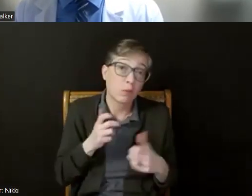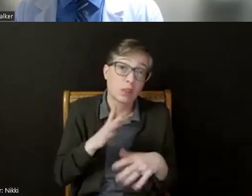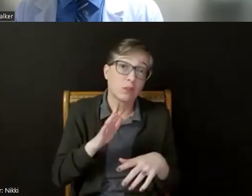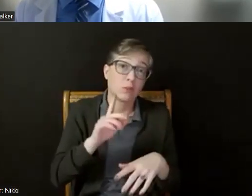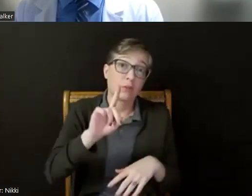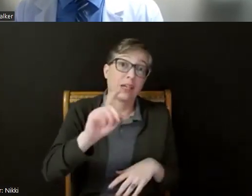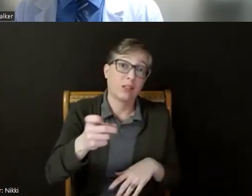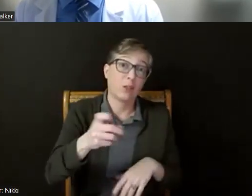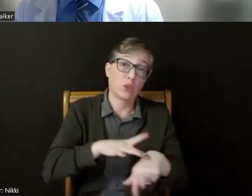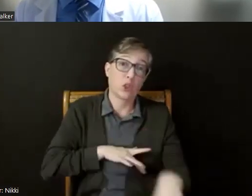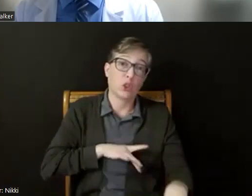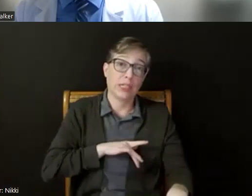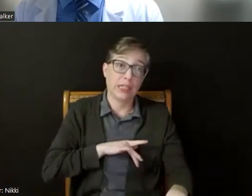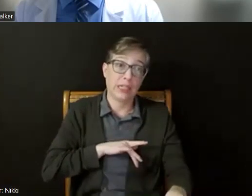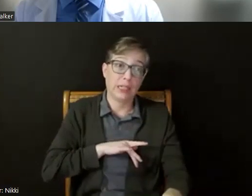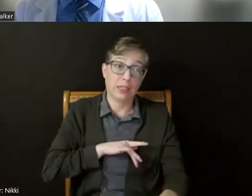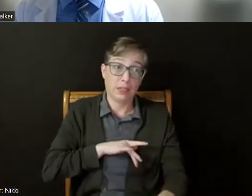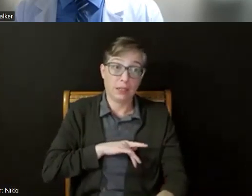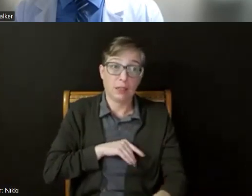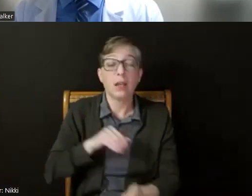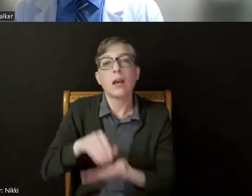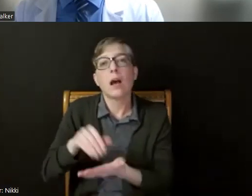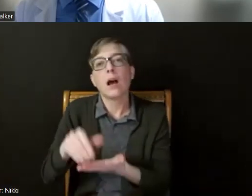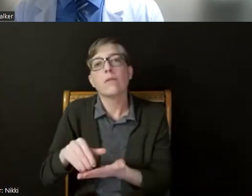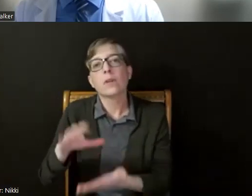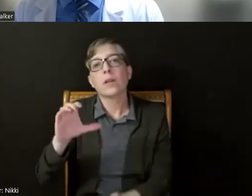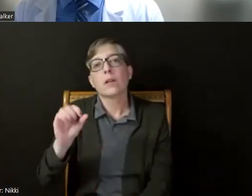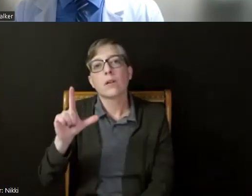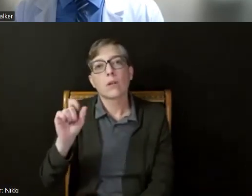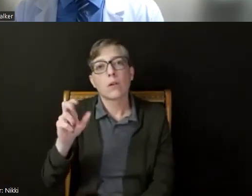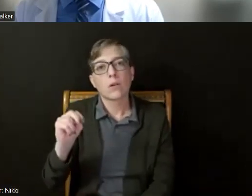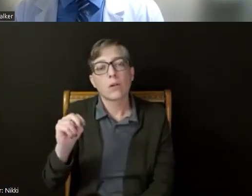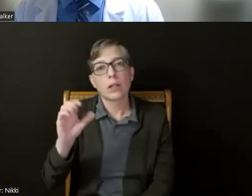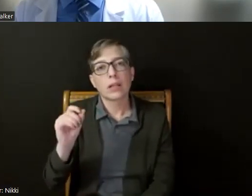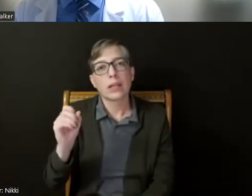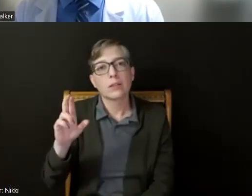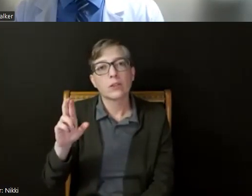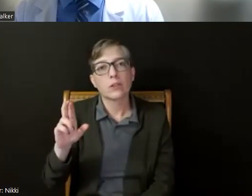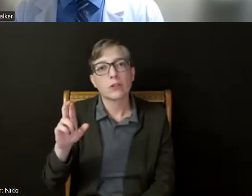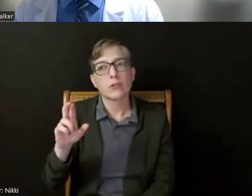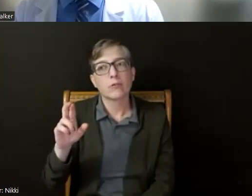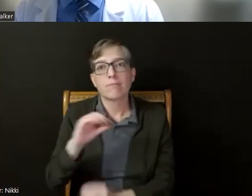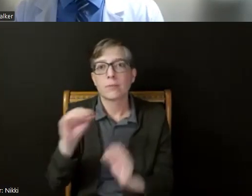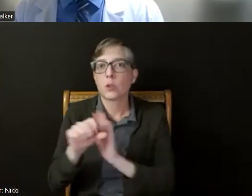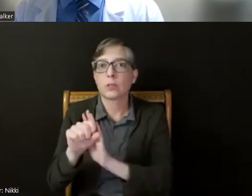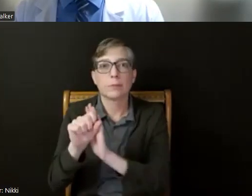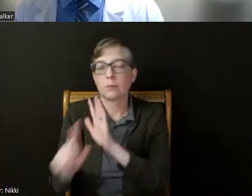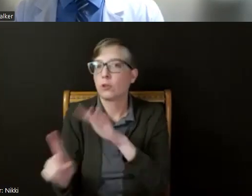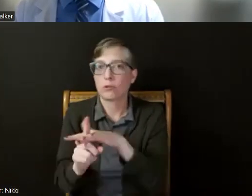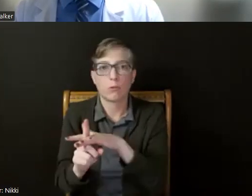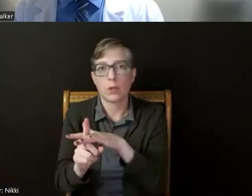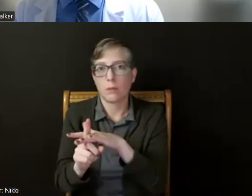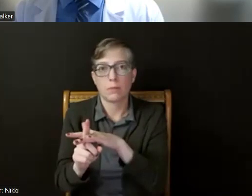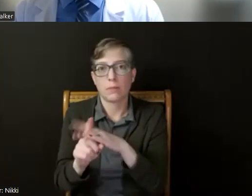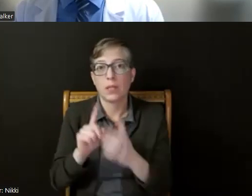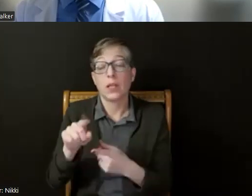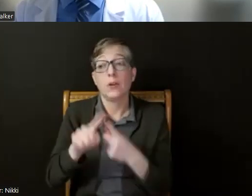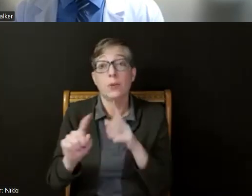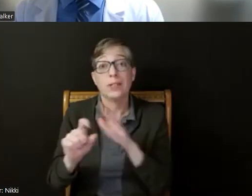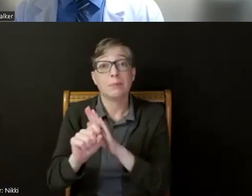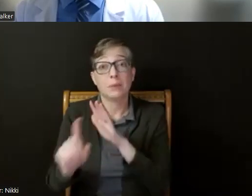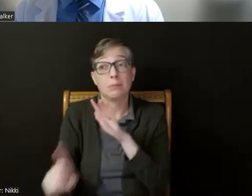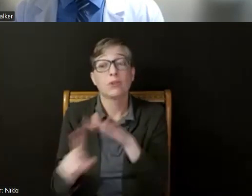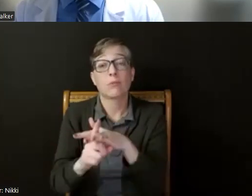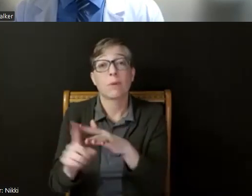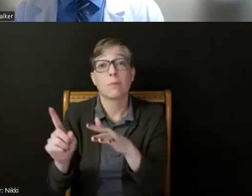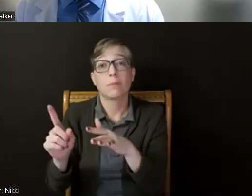times colon cancer actually doesn't have any symptoms. So by the time you actually have symptoms progressing, it probably likely is